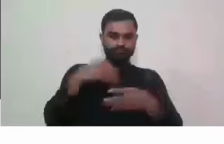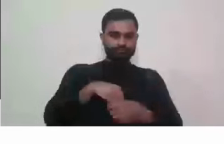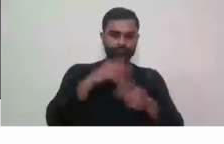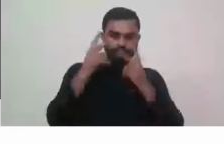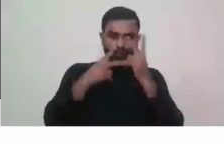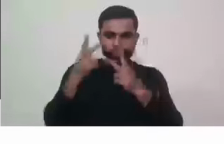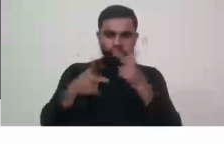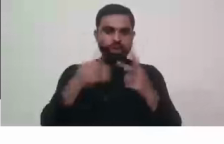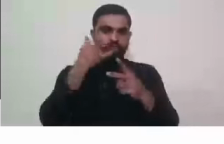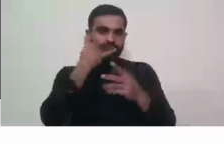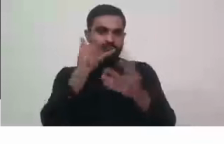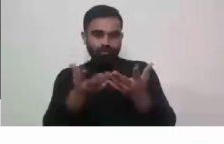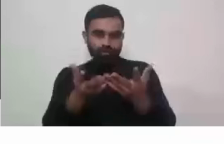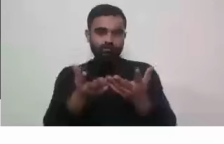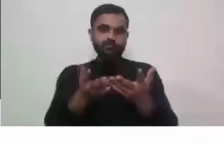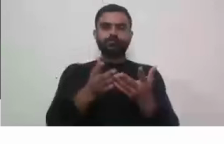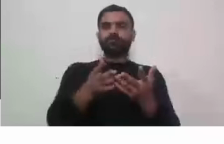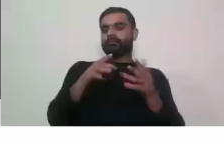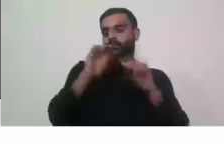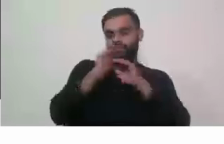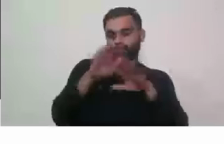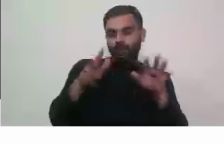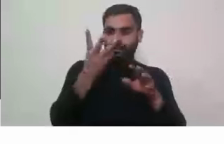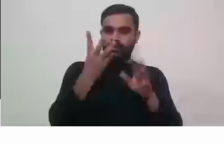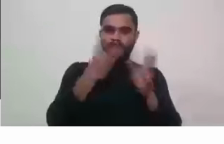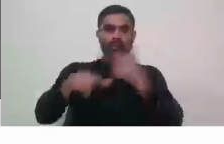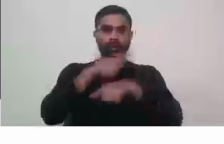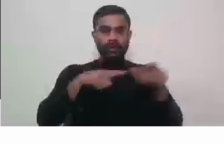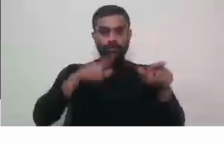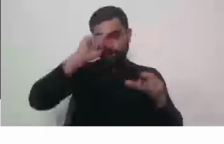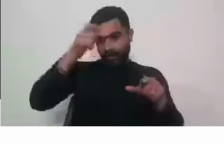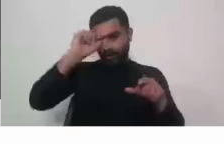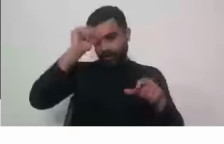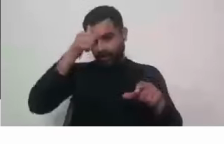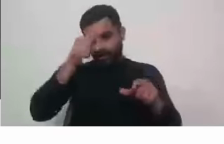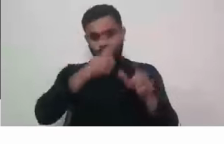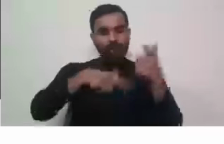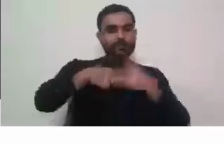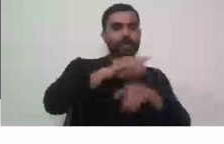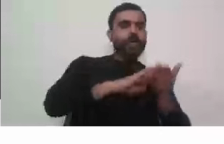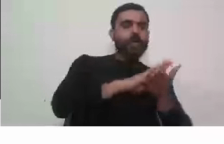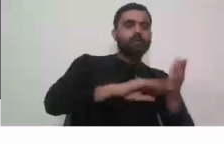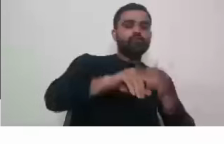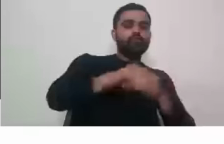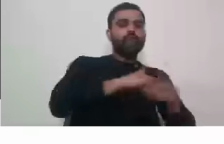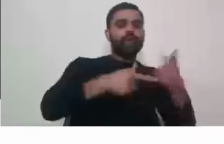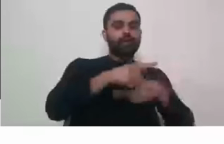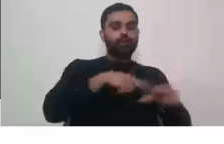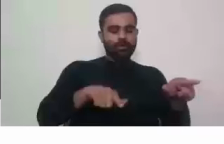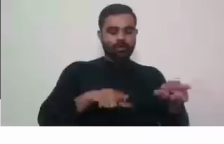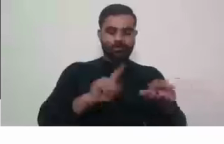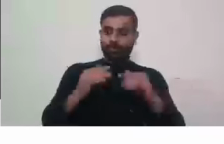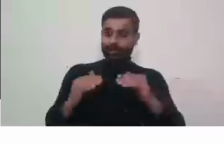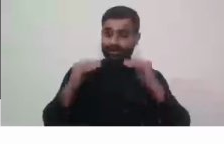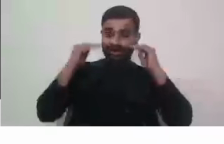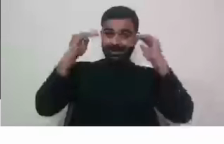the phone, which generally is played in maybe three languages, English, Hindi, and the regional language. For higher